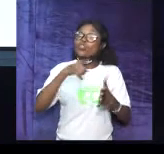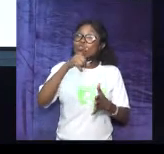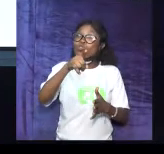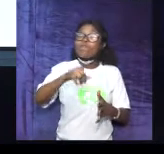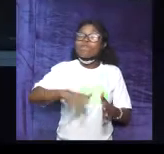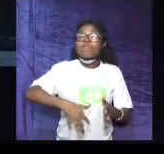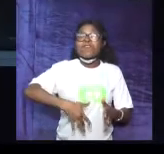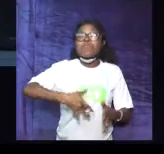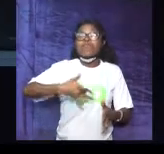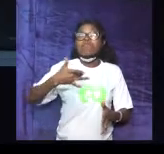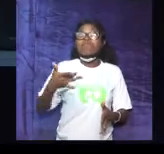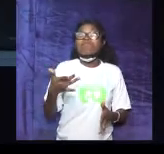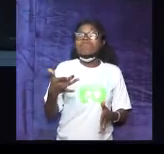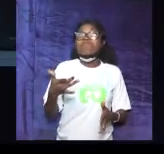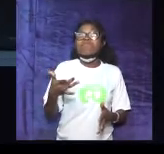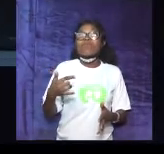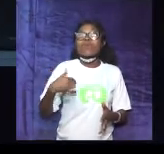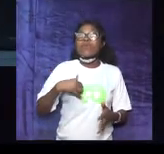opinion.